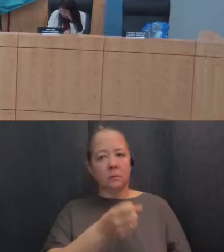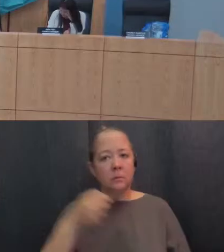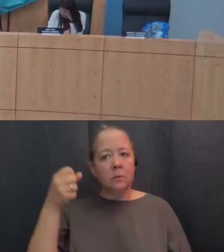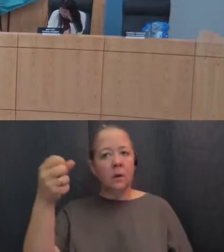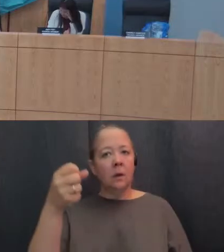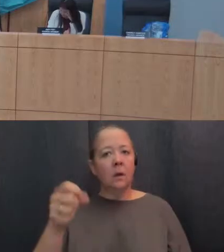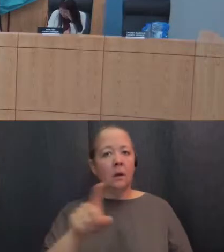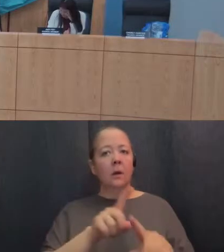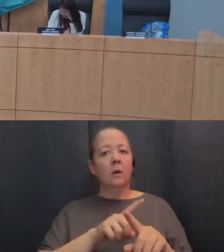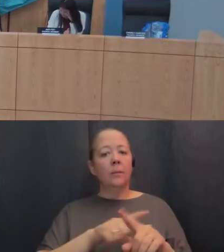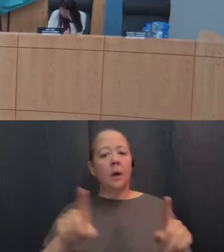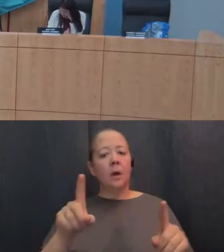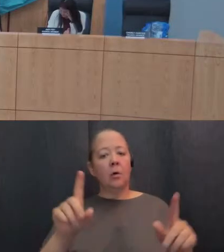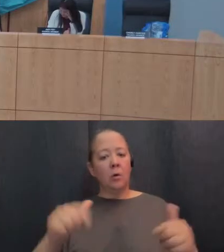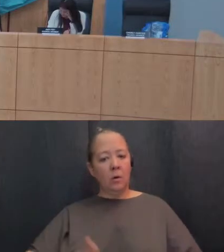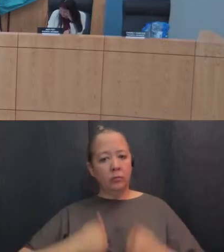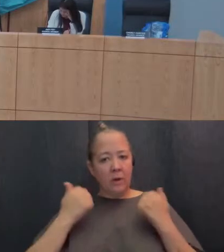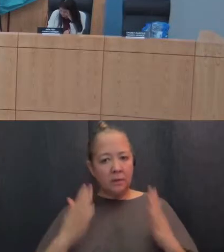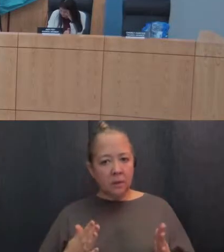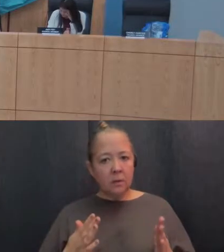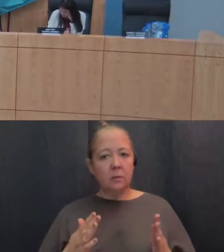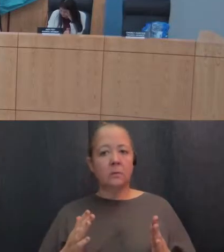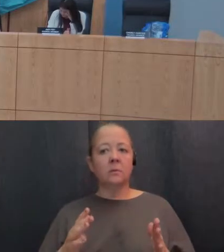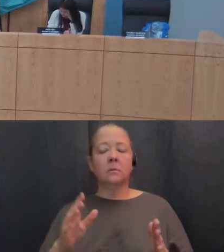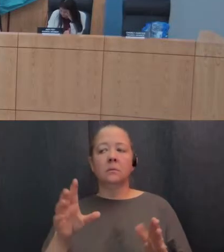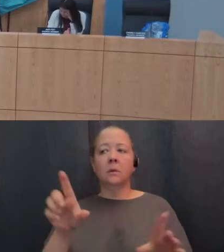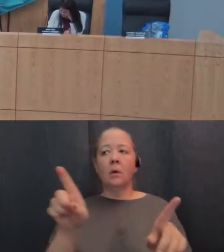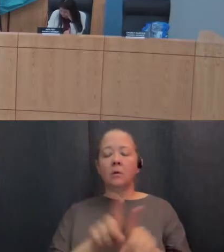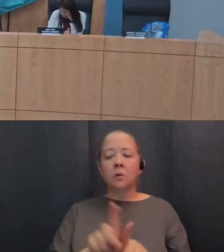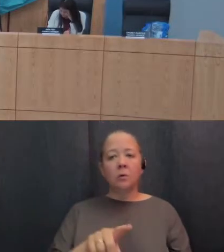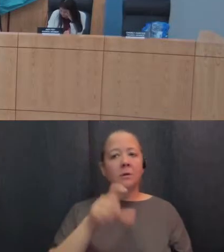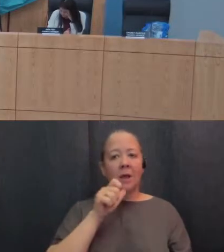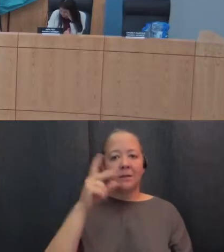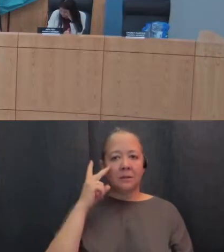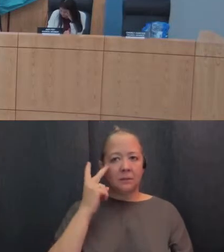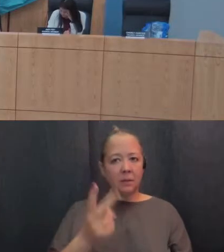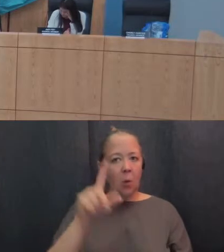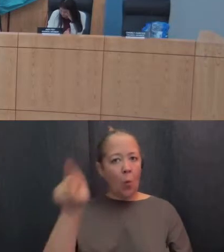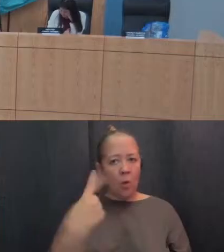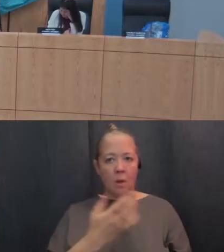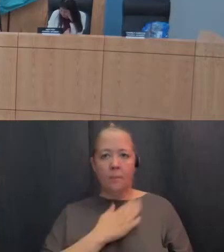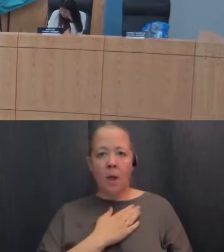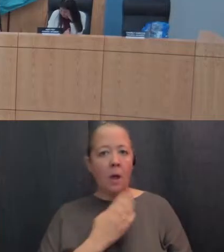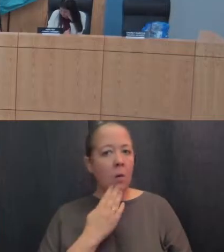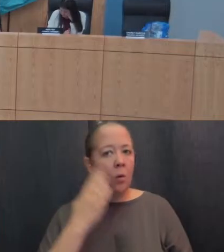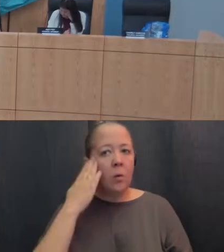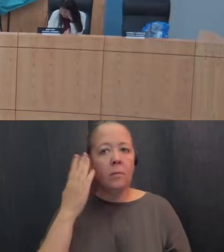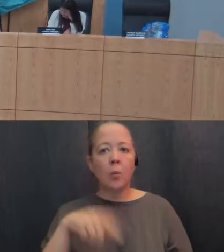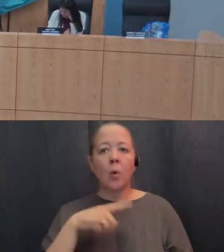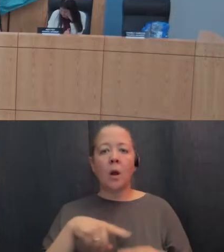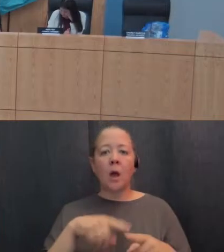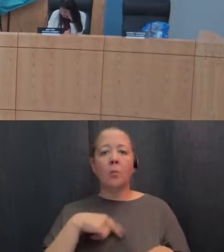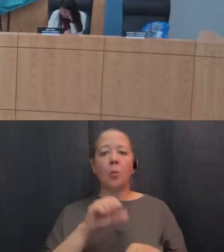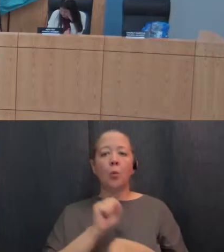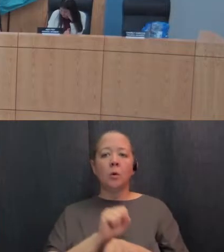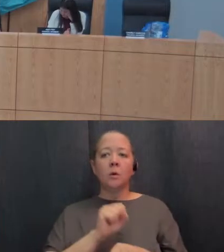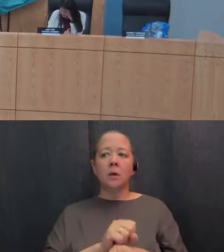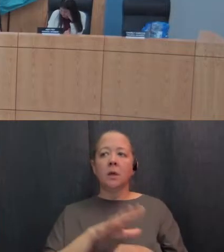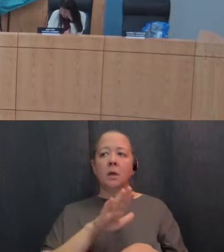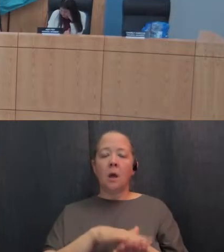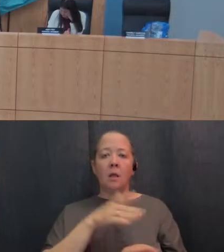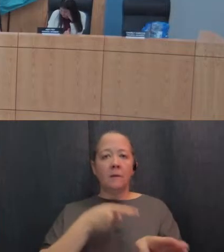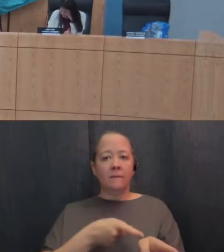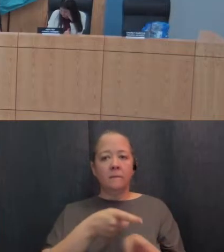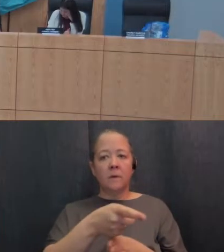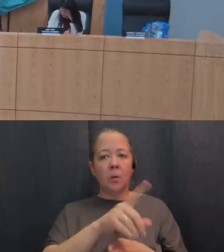only in my home, but I work in the field. When I'm making decisions regarding your taxes